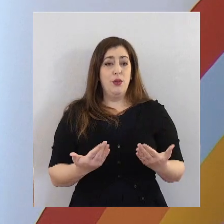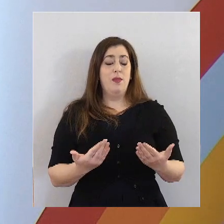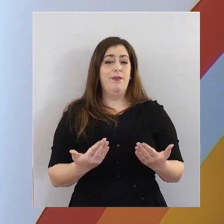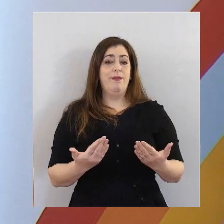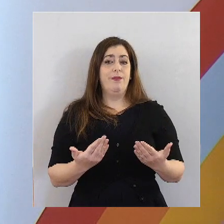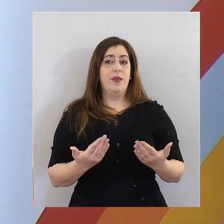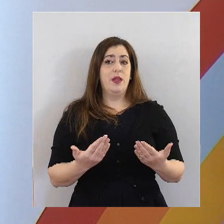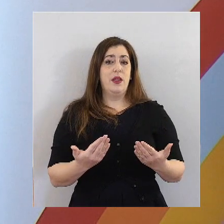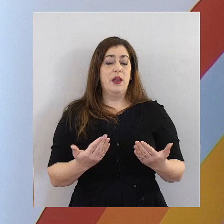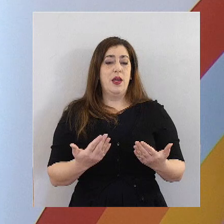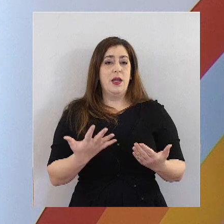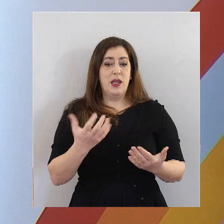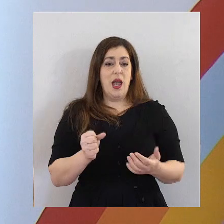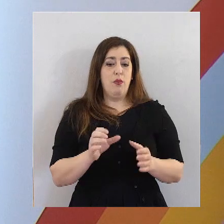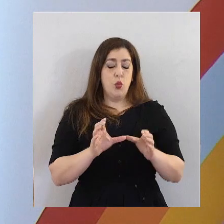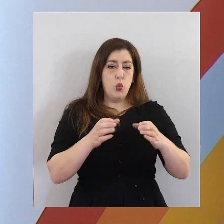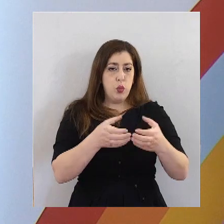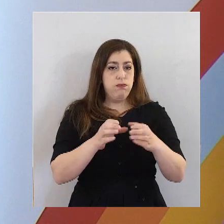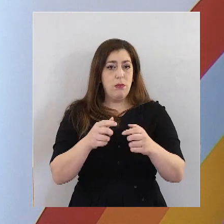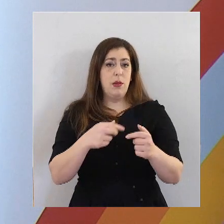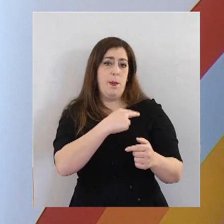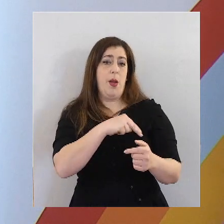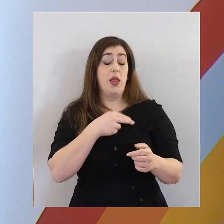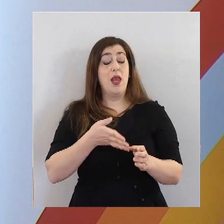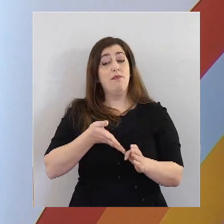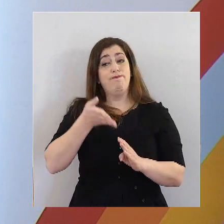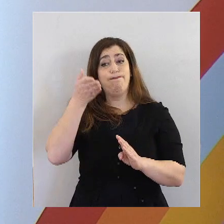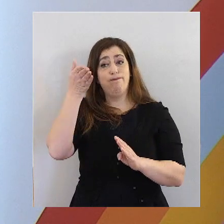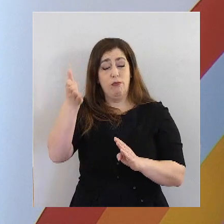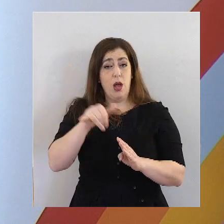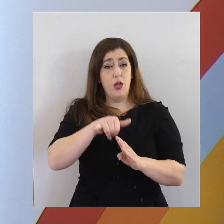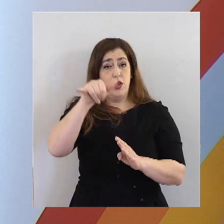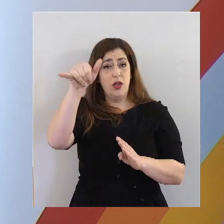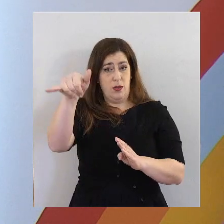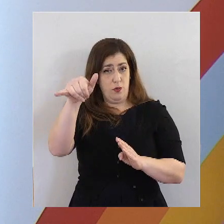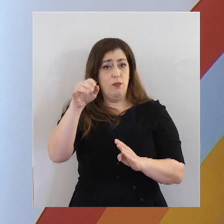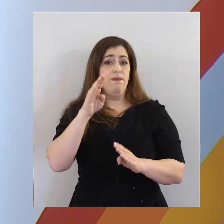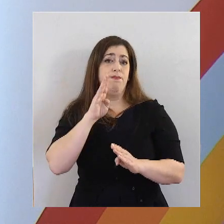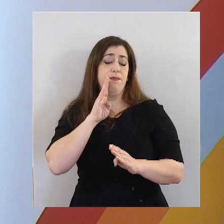observation visits to Ghent University Hospital and conduct sort of job shadowing